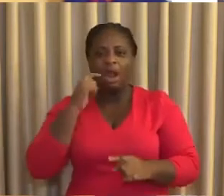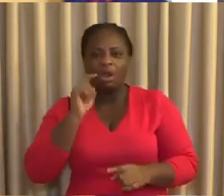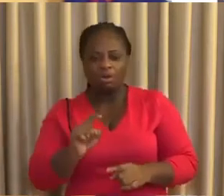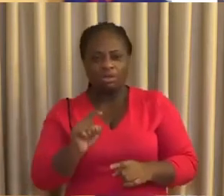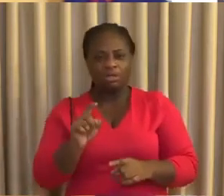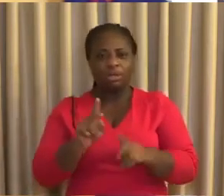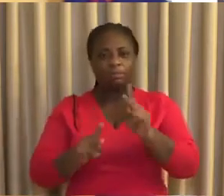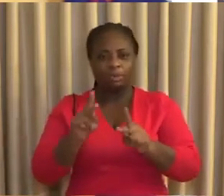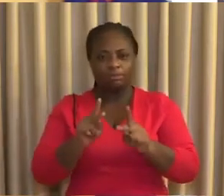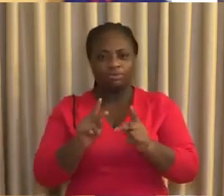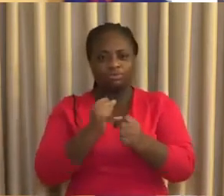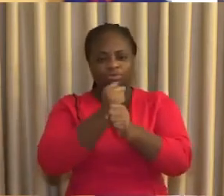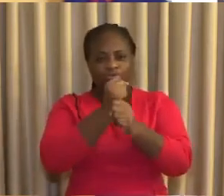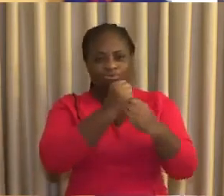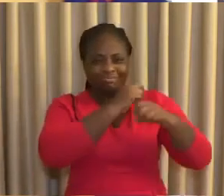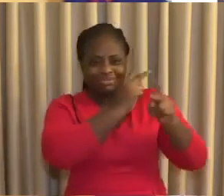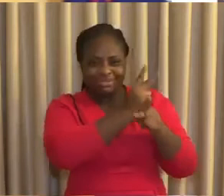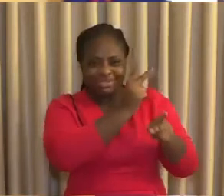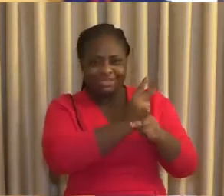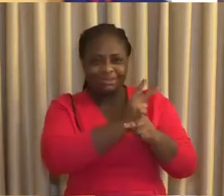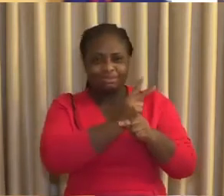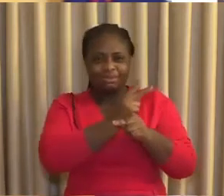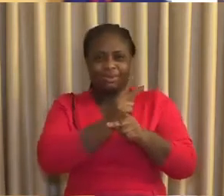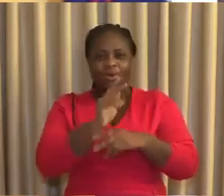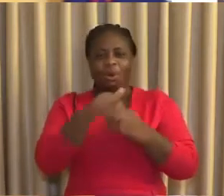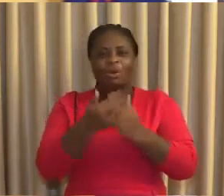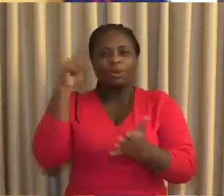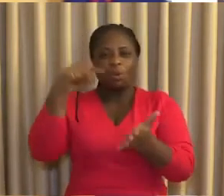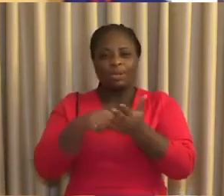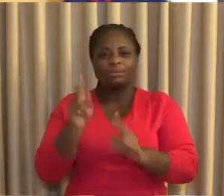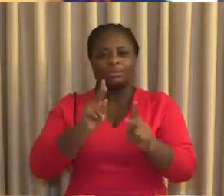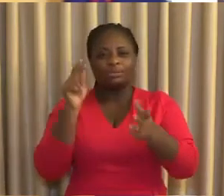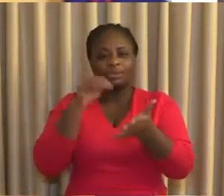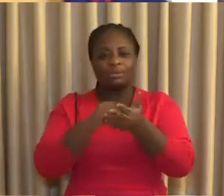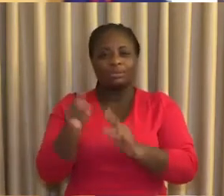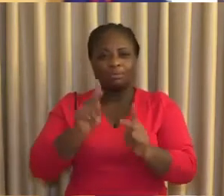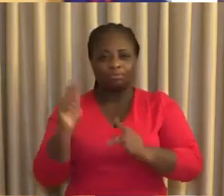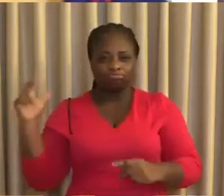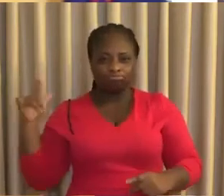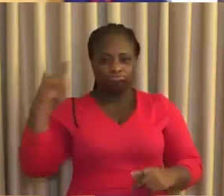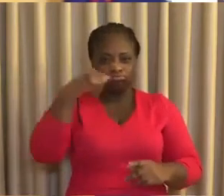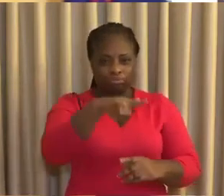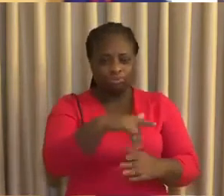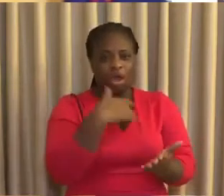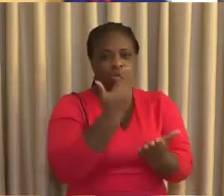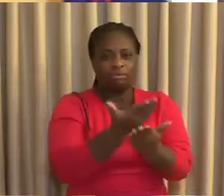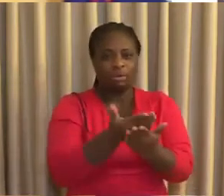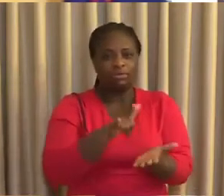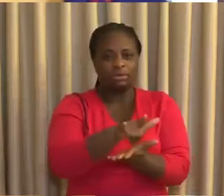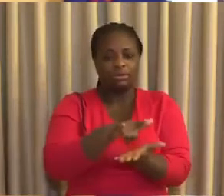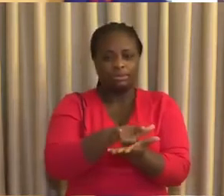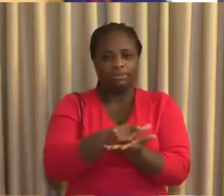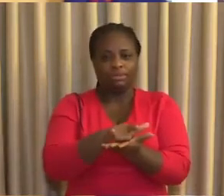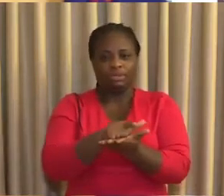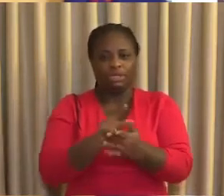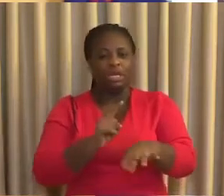mandatory quarantine and testing of all the 1,030 persons who arrived at the airport at